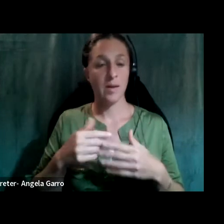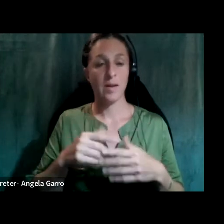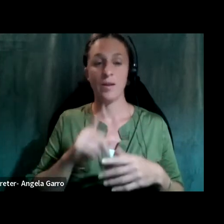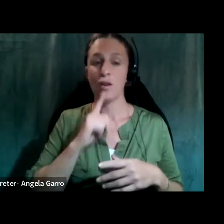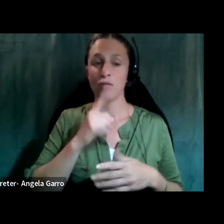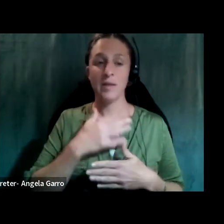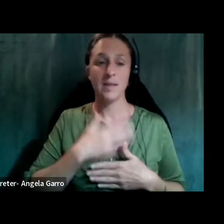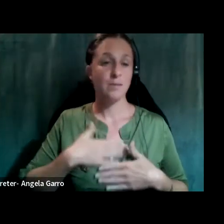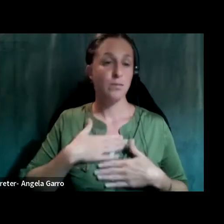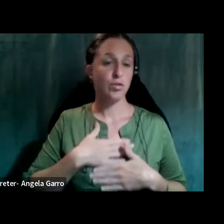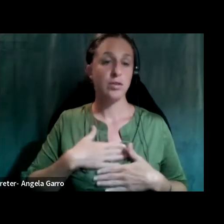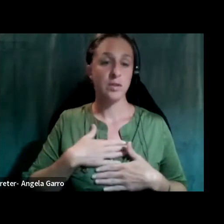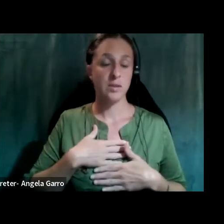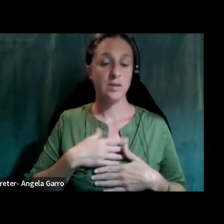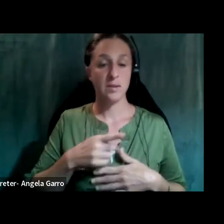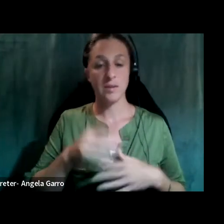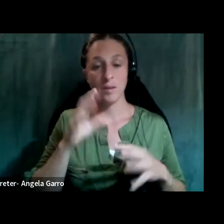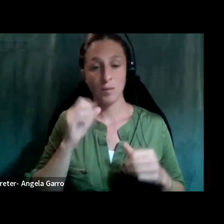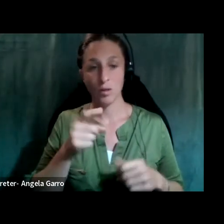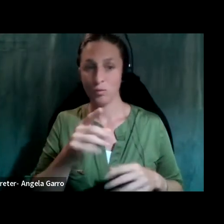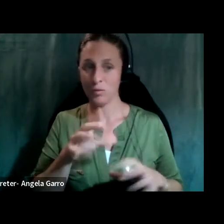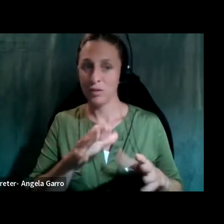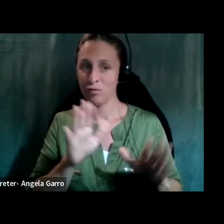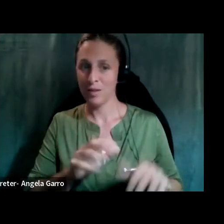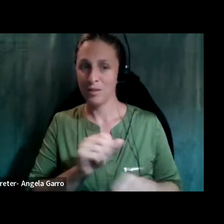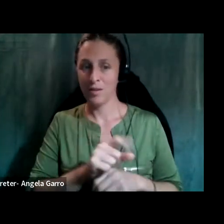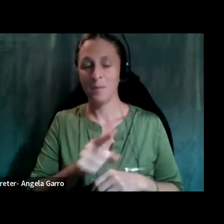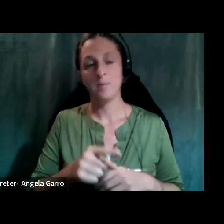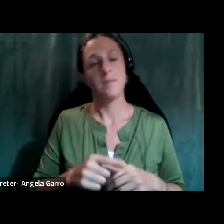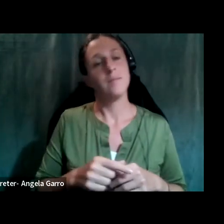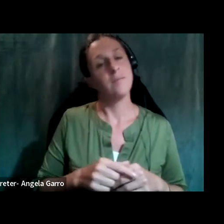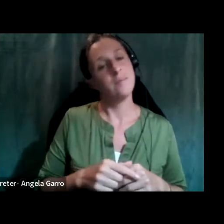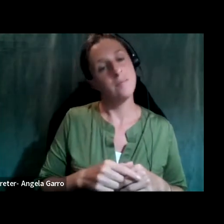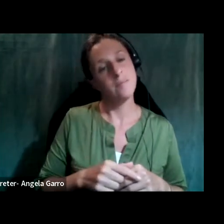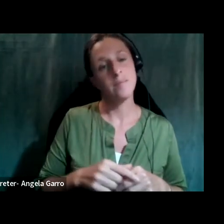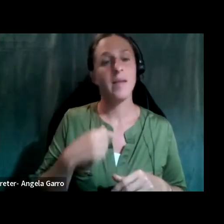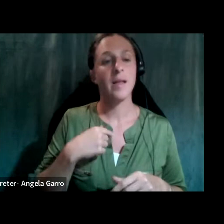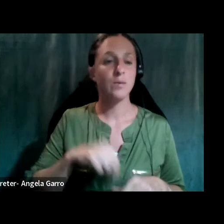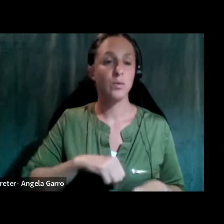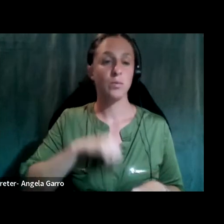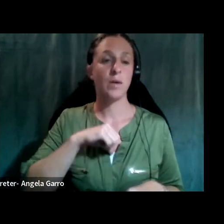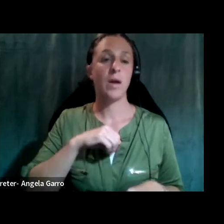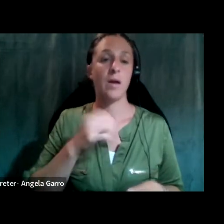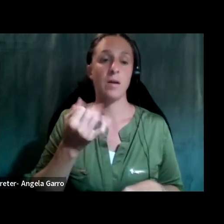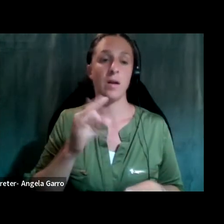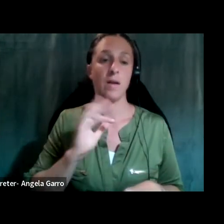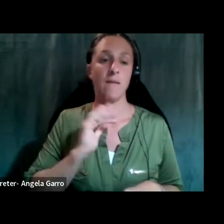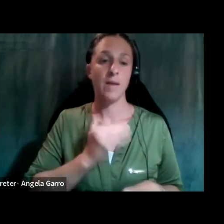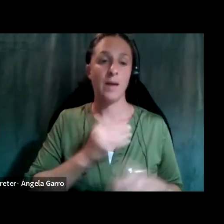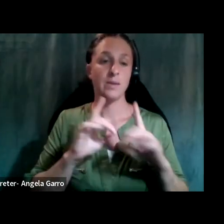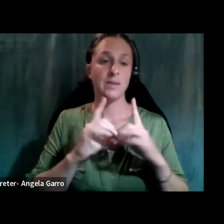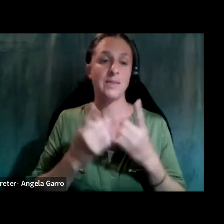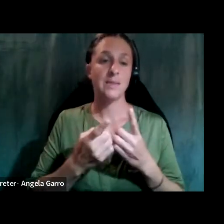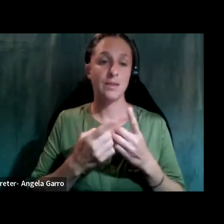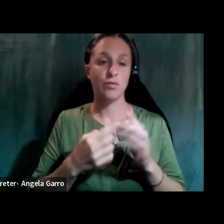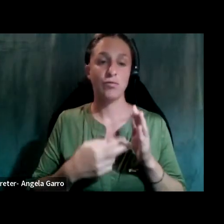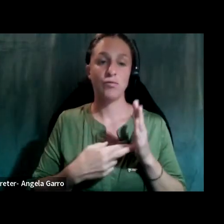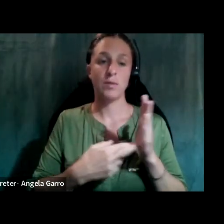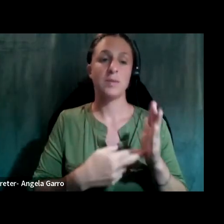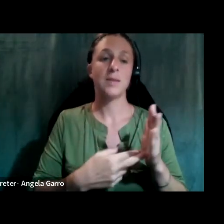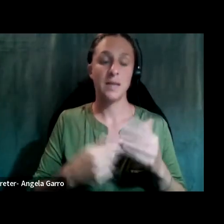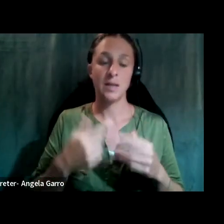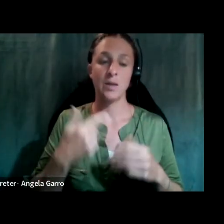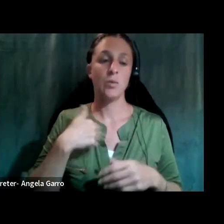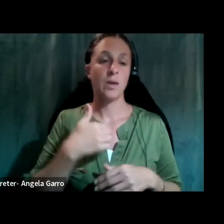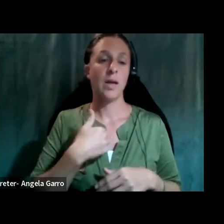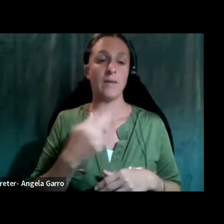As the appreciated. president, I forgot to mention you did a great. I just wanted to say I was so proud of our district representing. We had 2